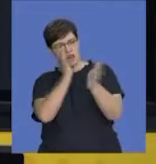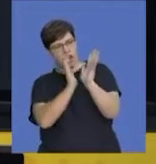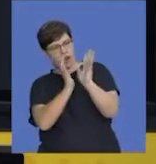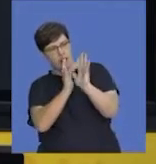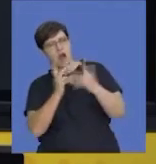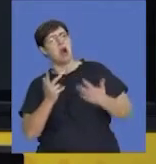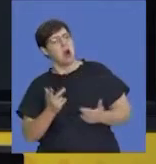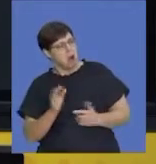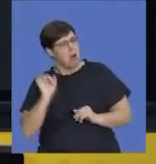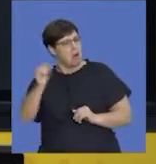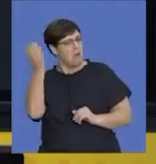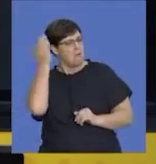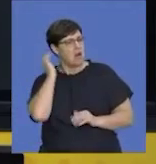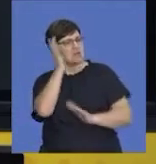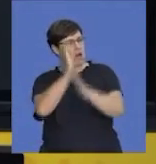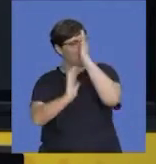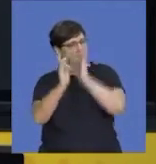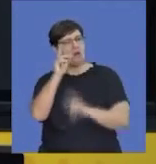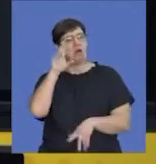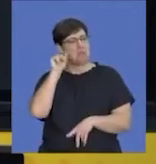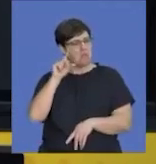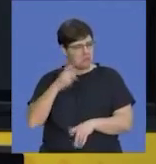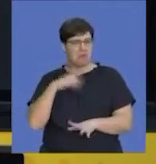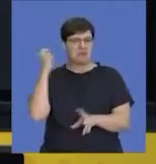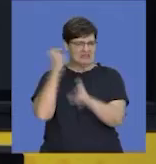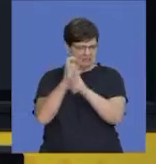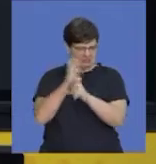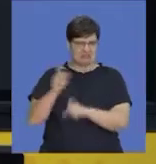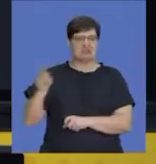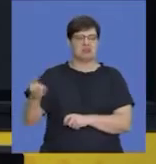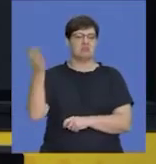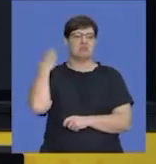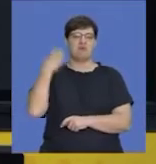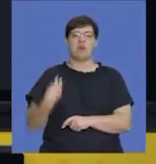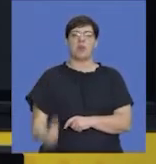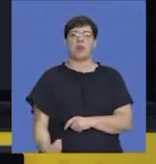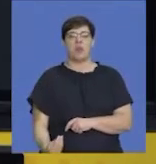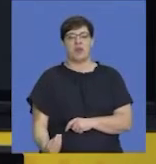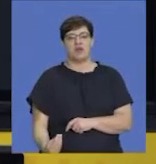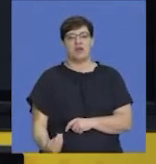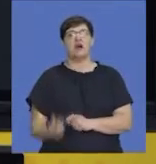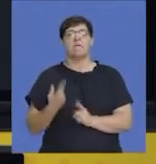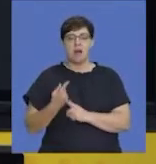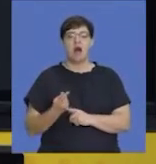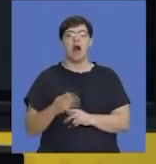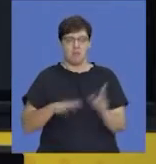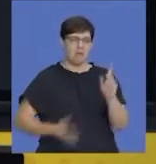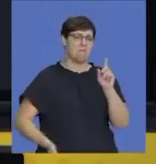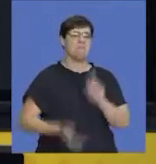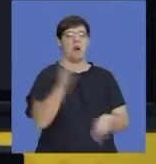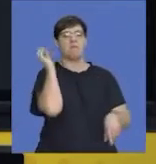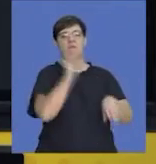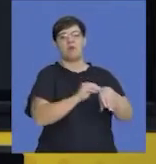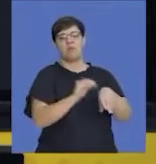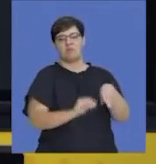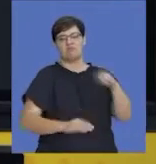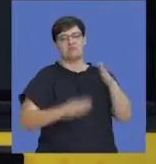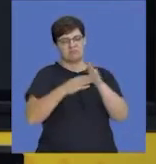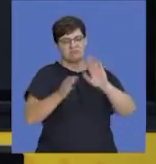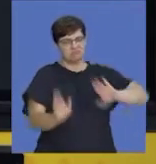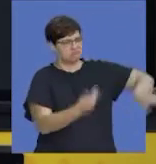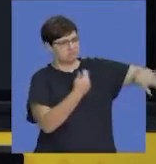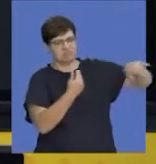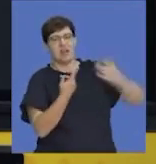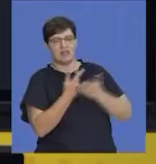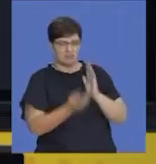you based on their past experiences and how difficult it was when they were little and how they've managed to overcome all their problems